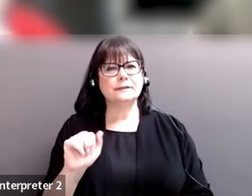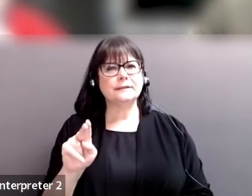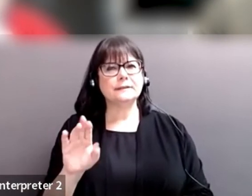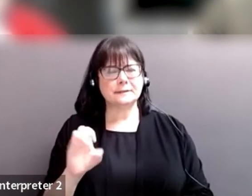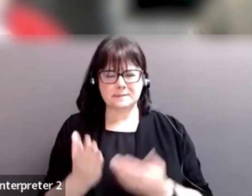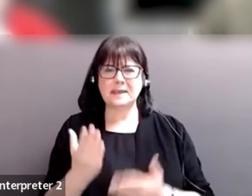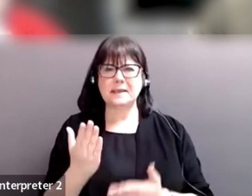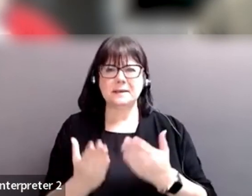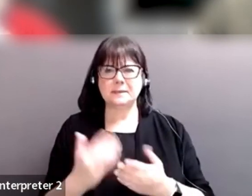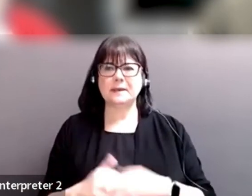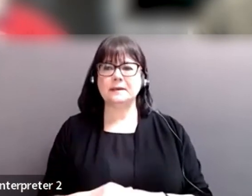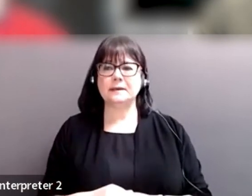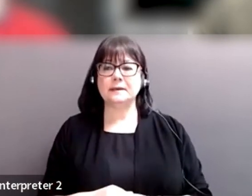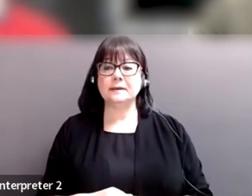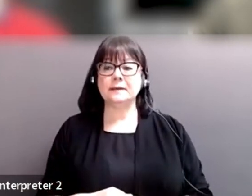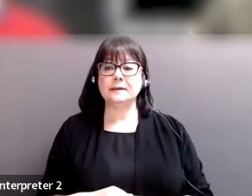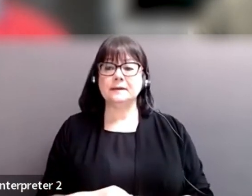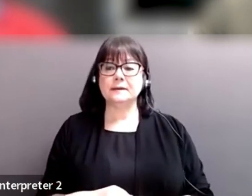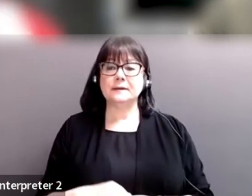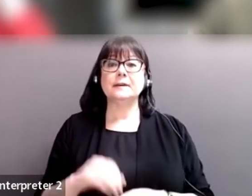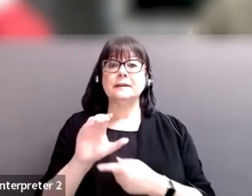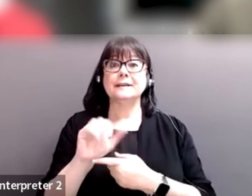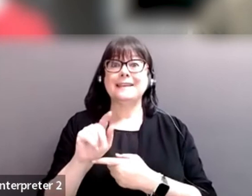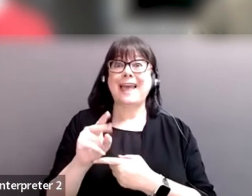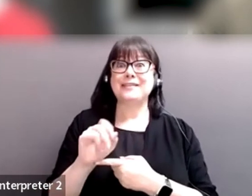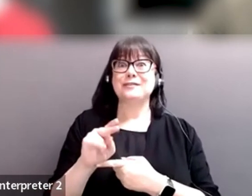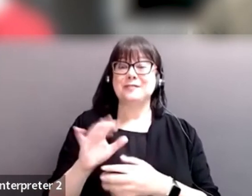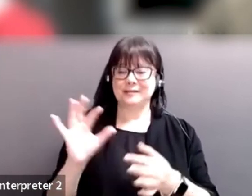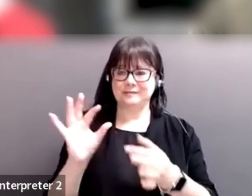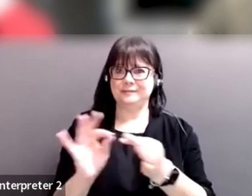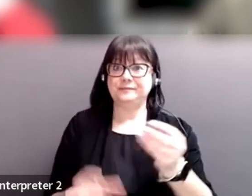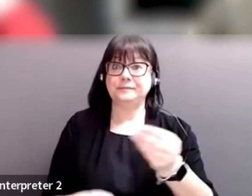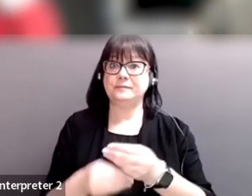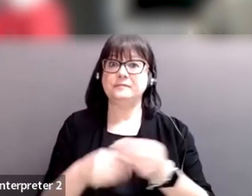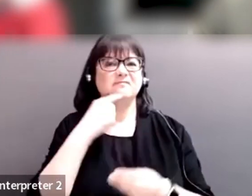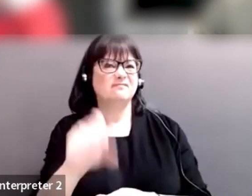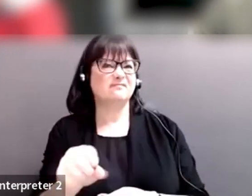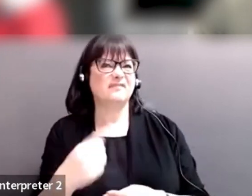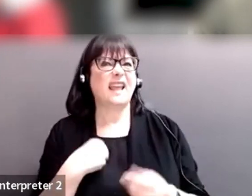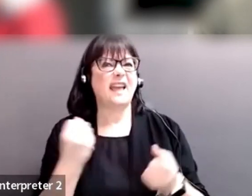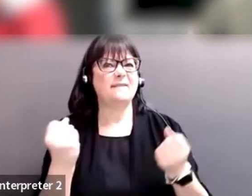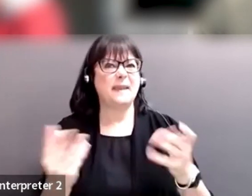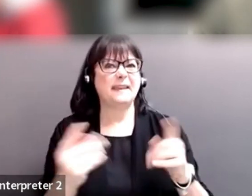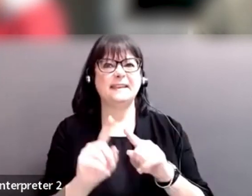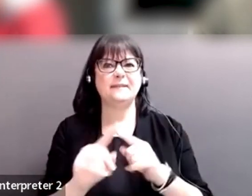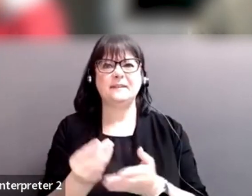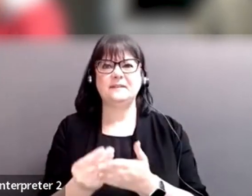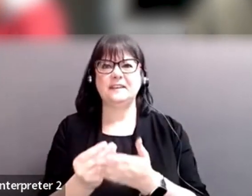yeah, exactly what Ben said. There's a lot of funding out there for this, and research and development would be a great place to start for